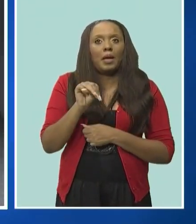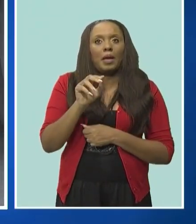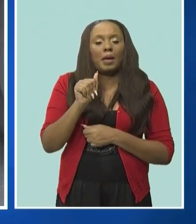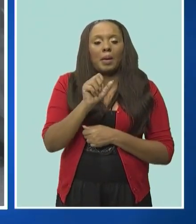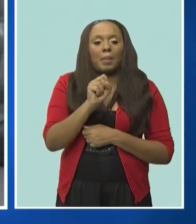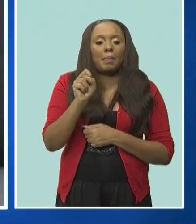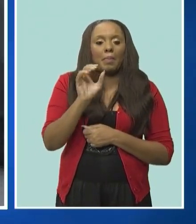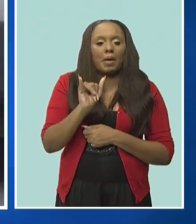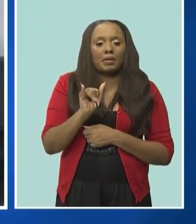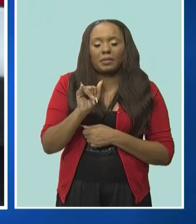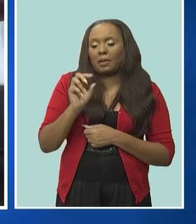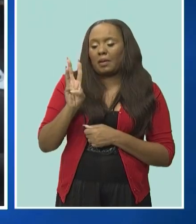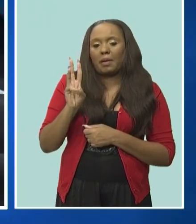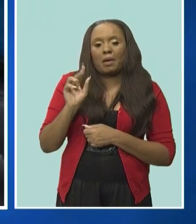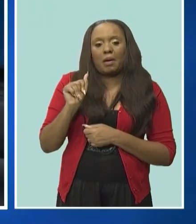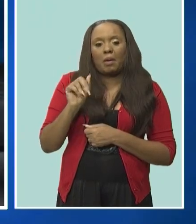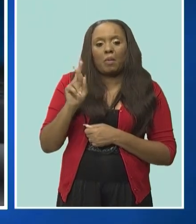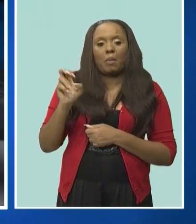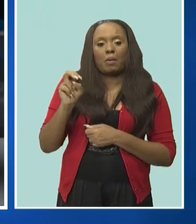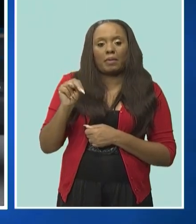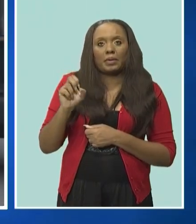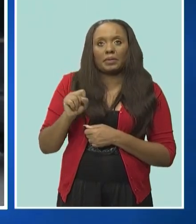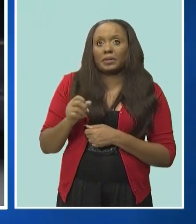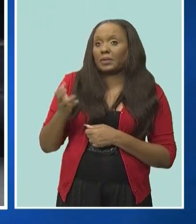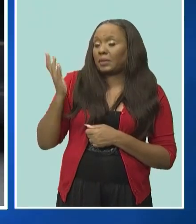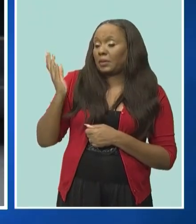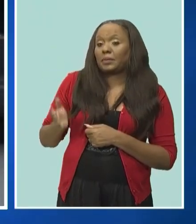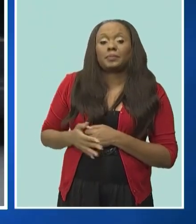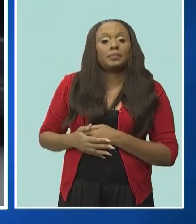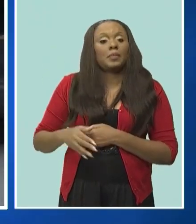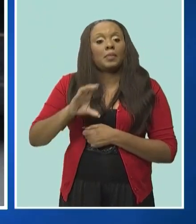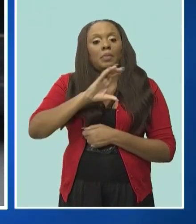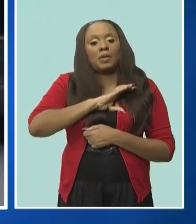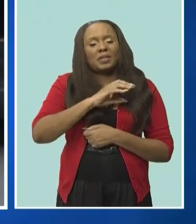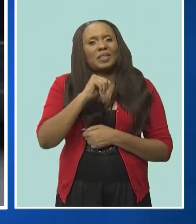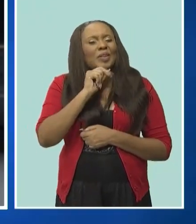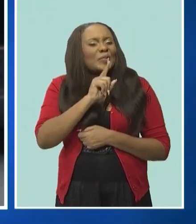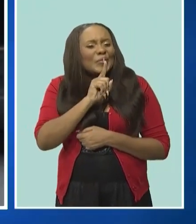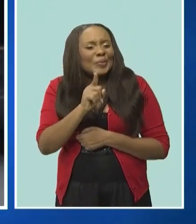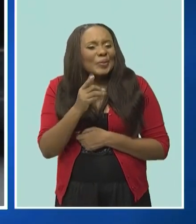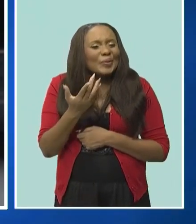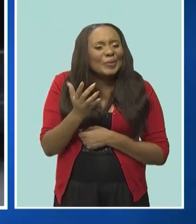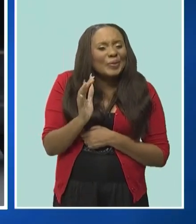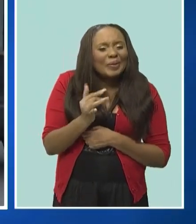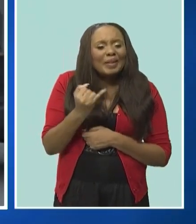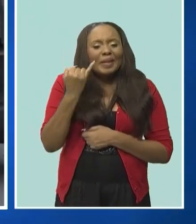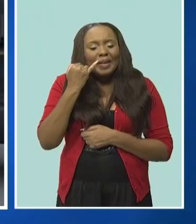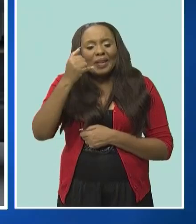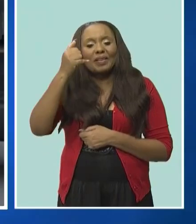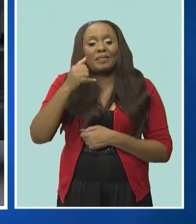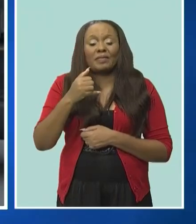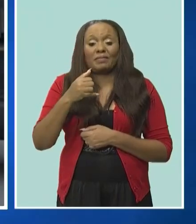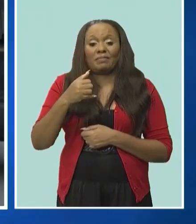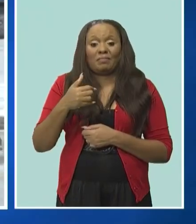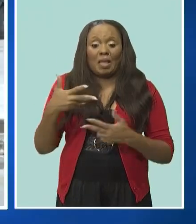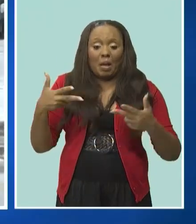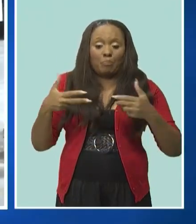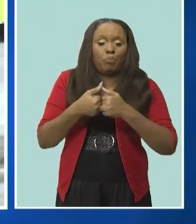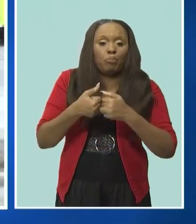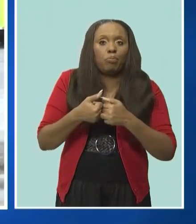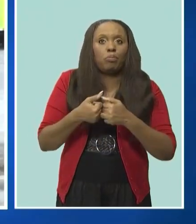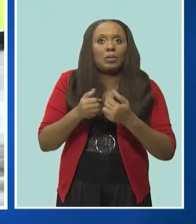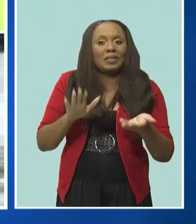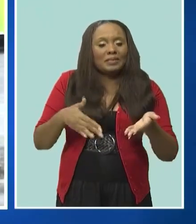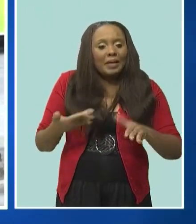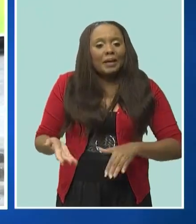of Massey Warrens in St. Michael. At this time, police are unsure whether he suffered a medical problem prior